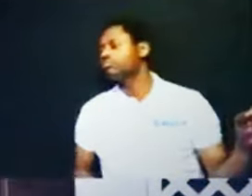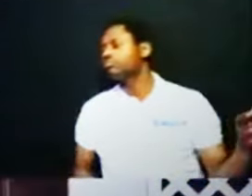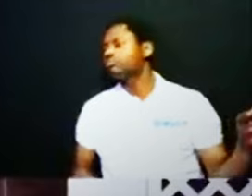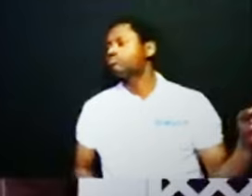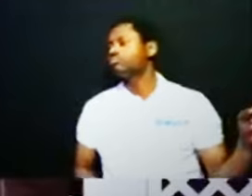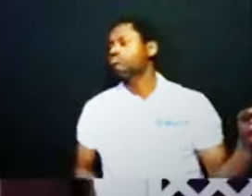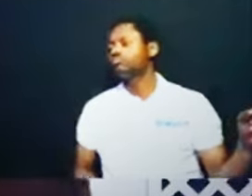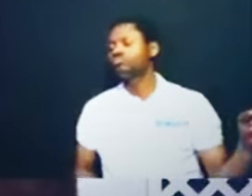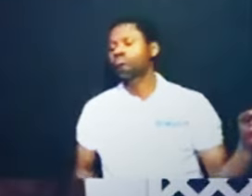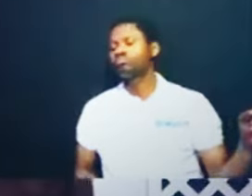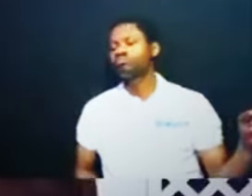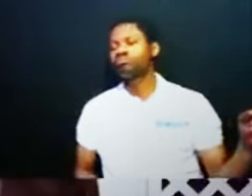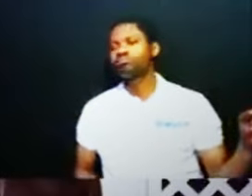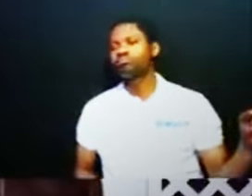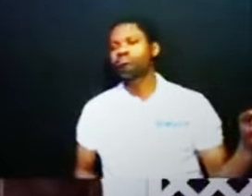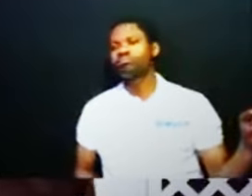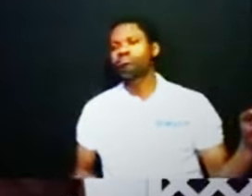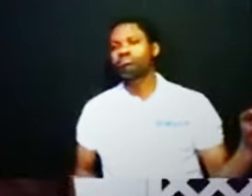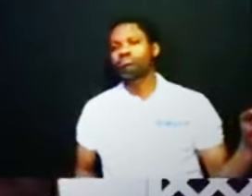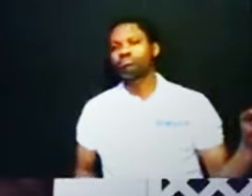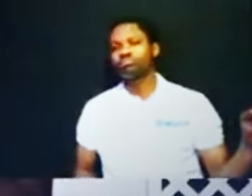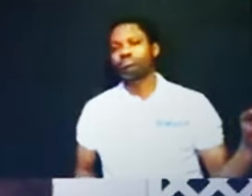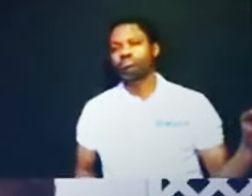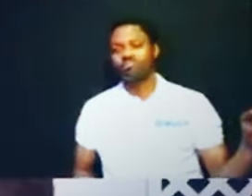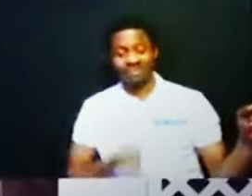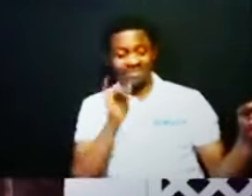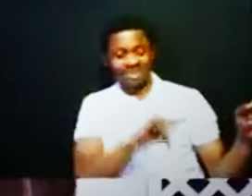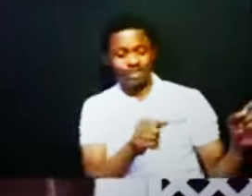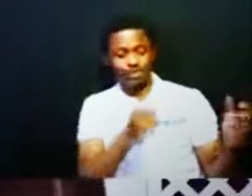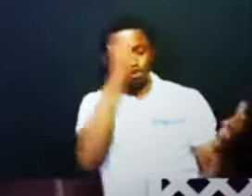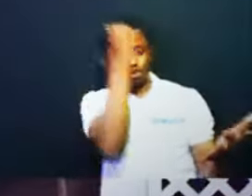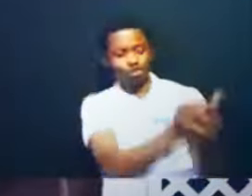iniquity. That is the seal